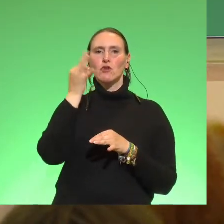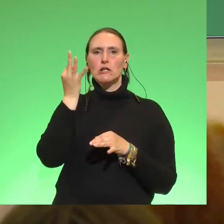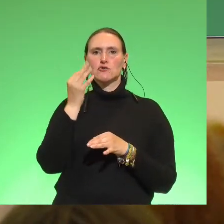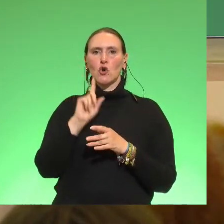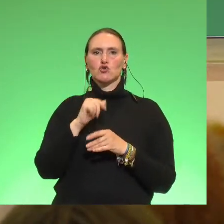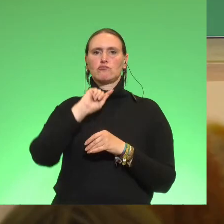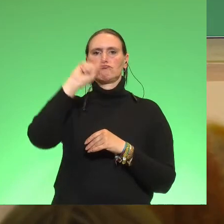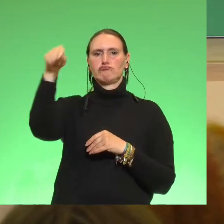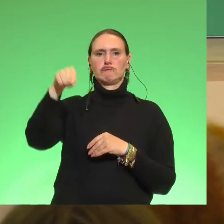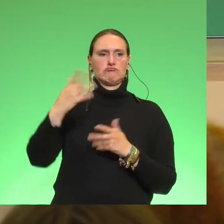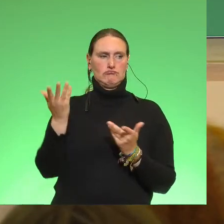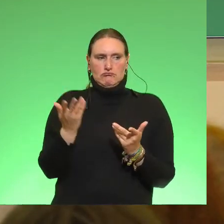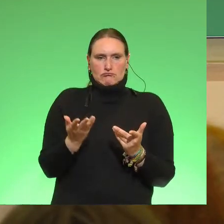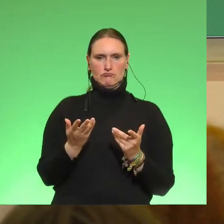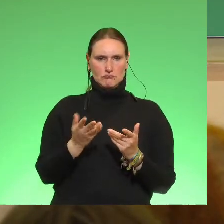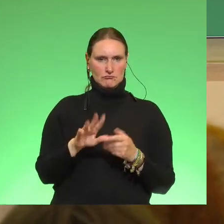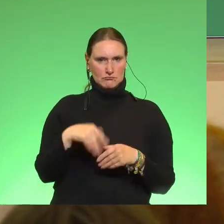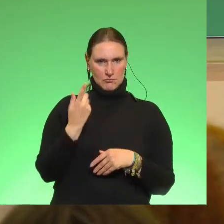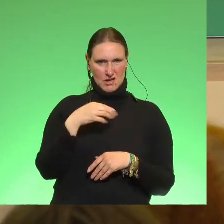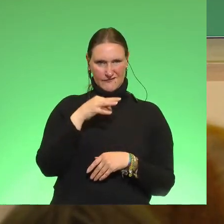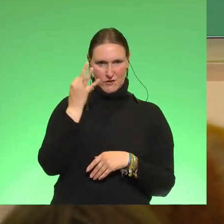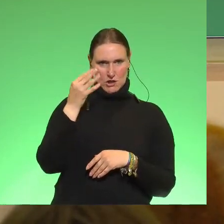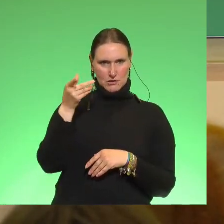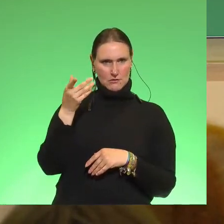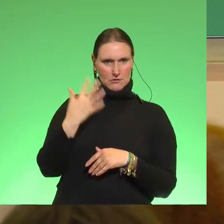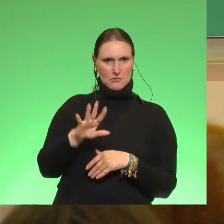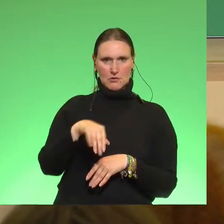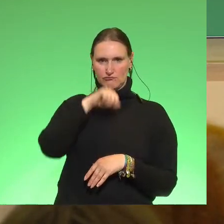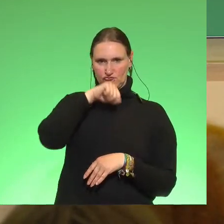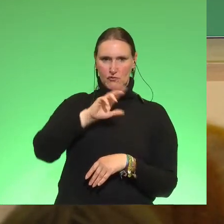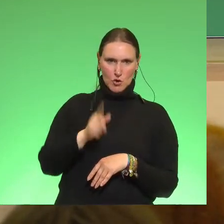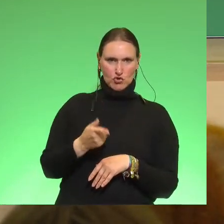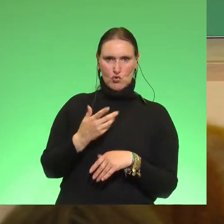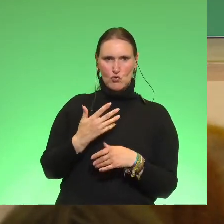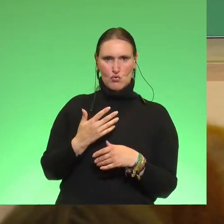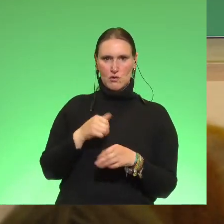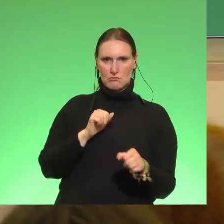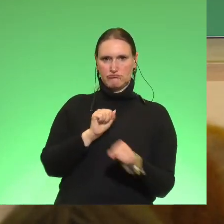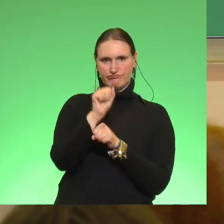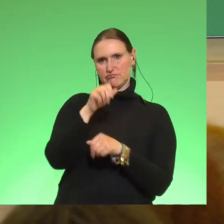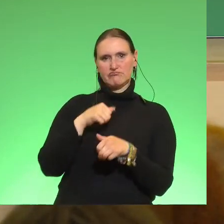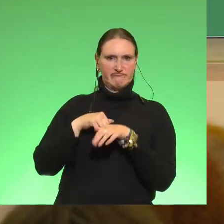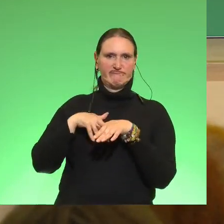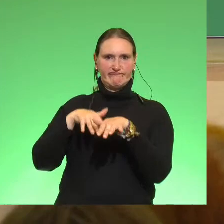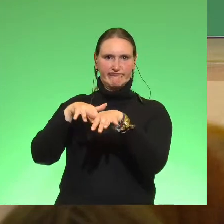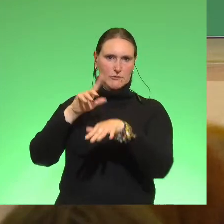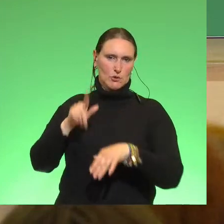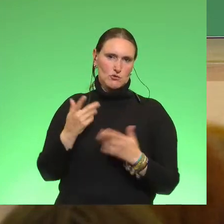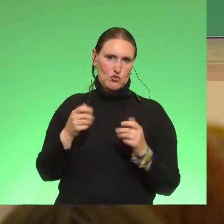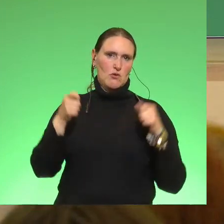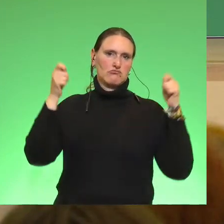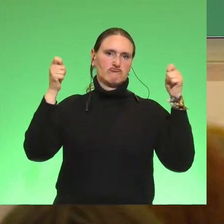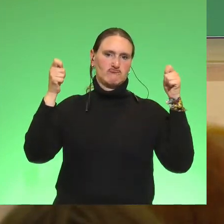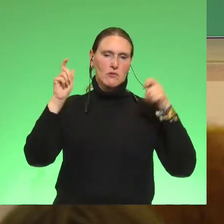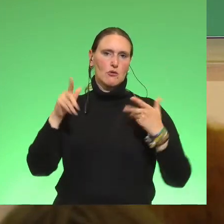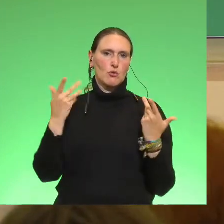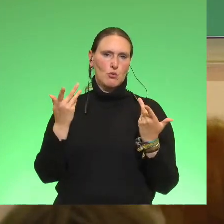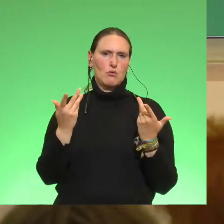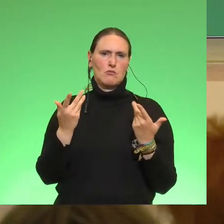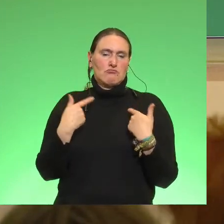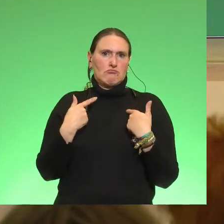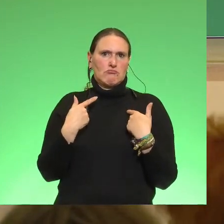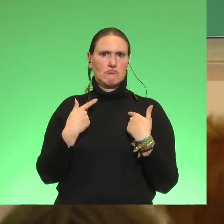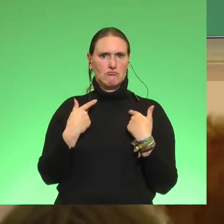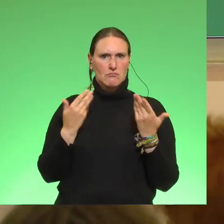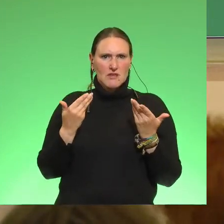a culture that is liking demos, etc. But it's kind of like, at the same time, I'm wondering where the demos are in